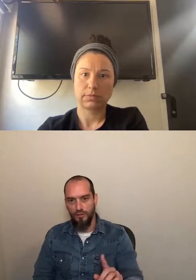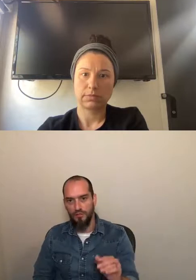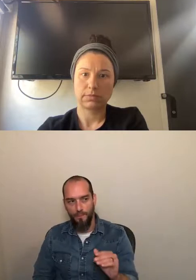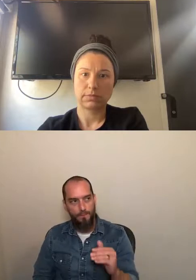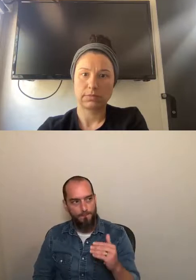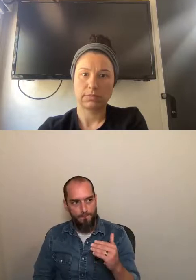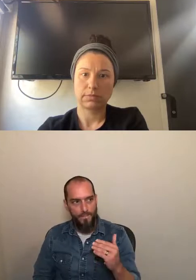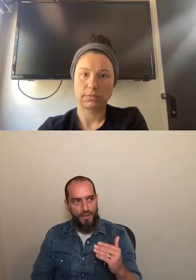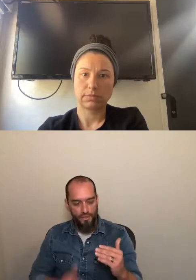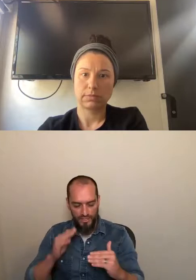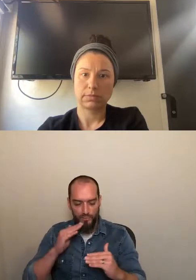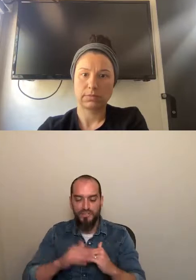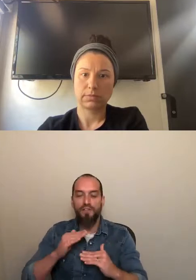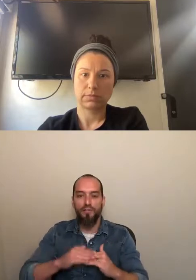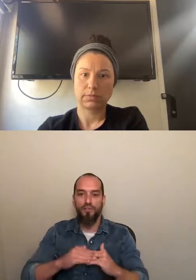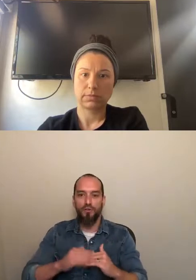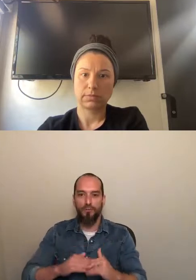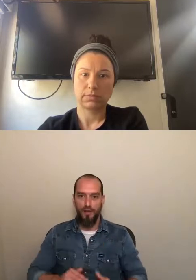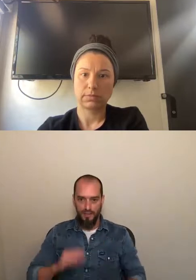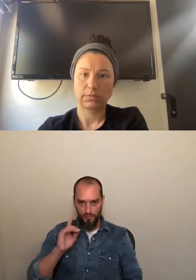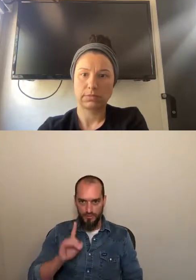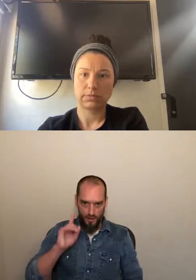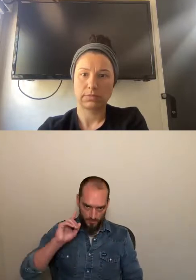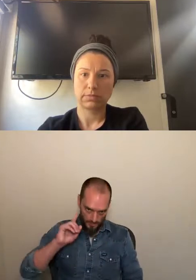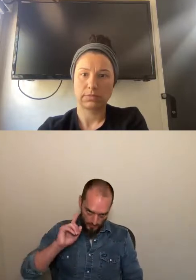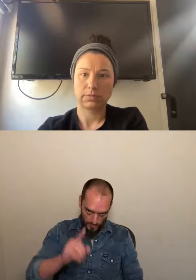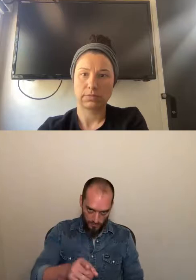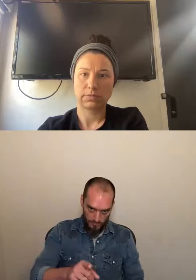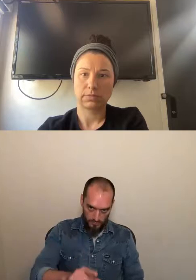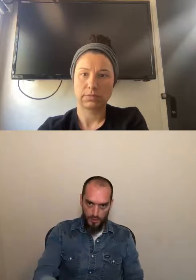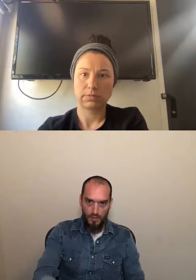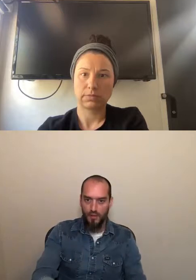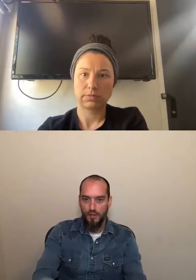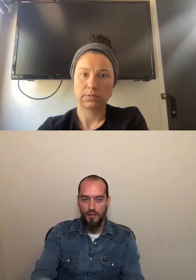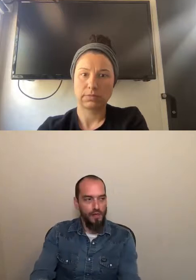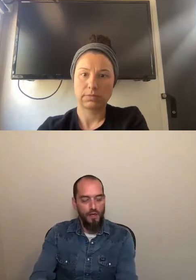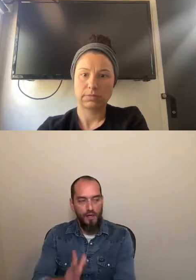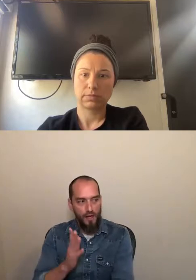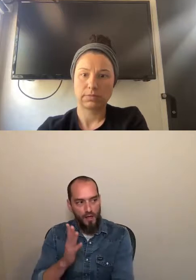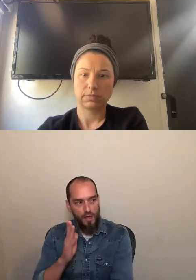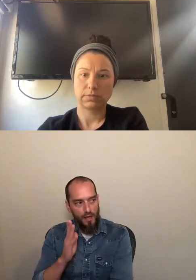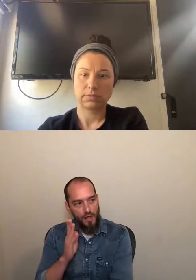ago, this was definitely known about. It was documented with you.